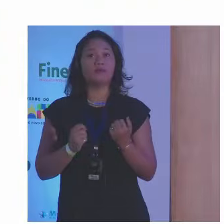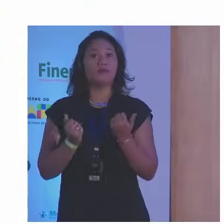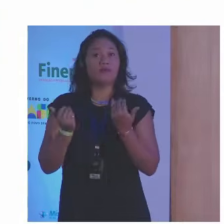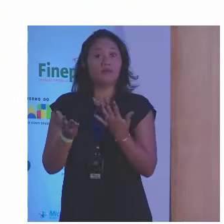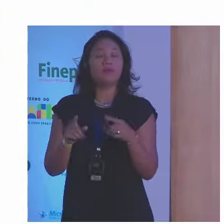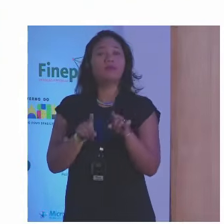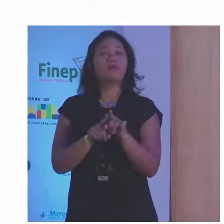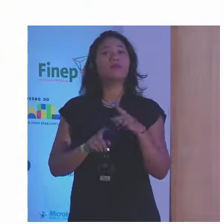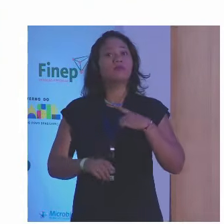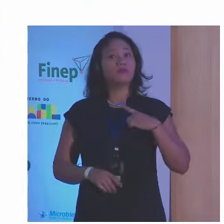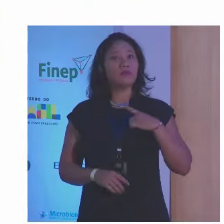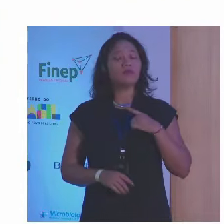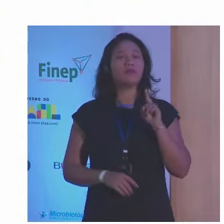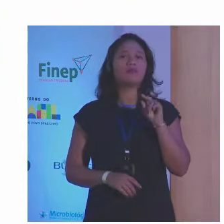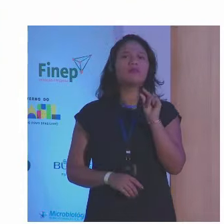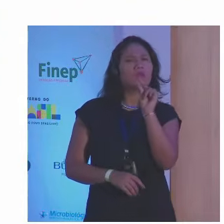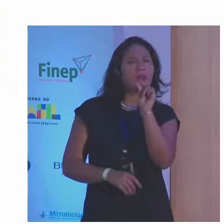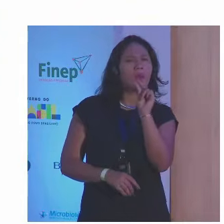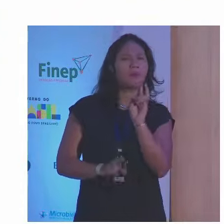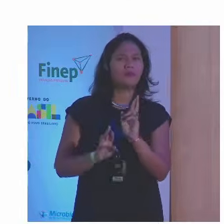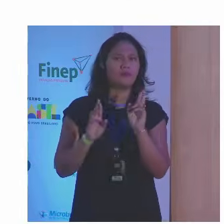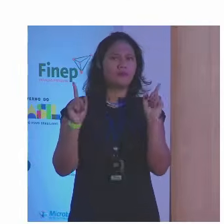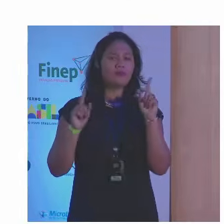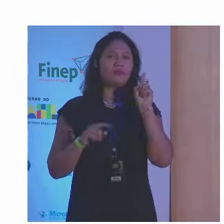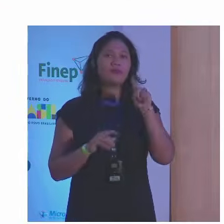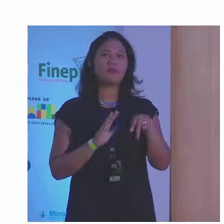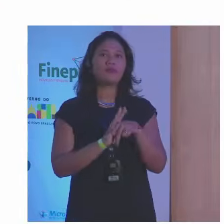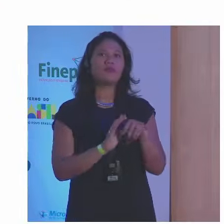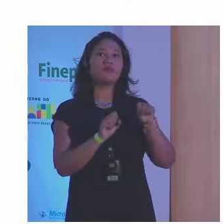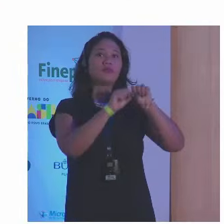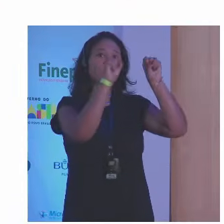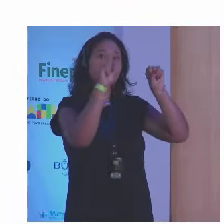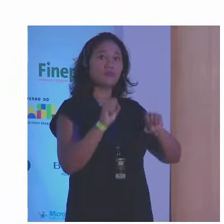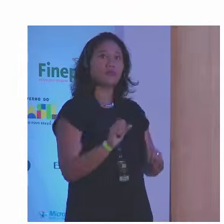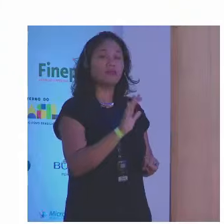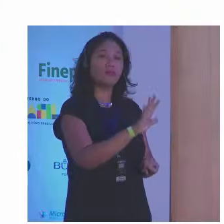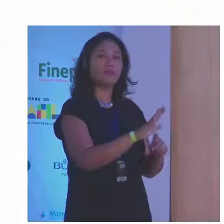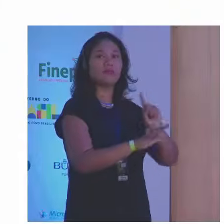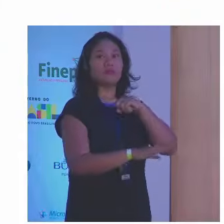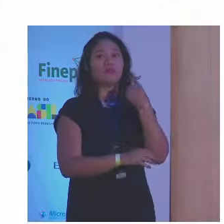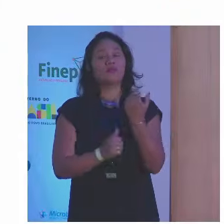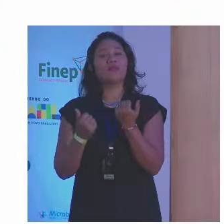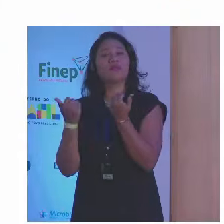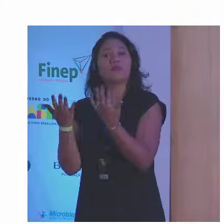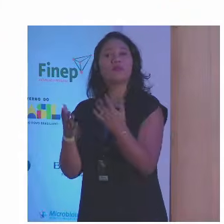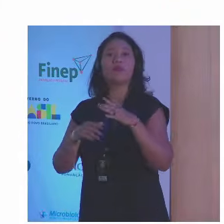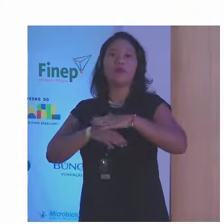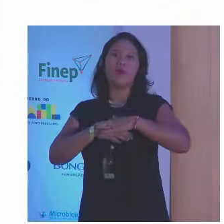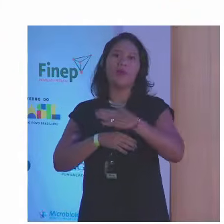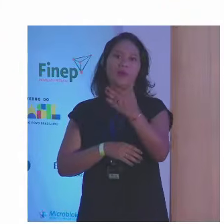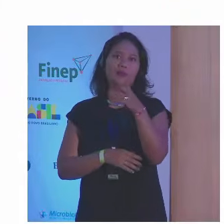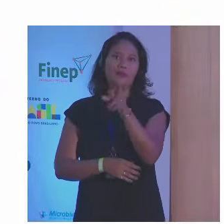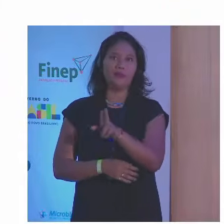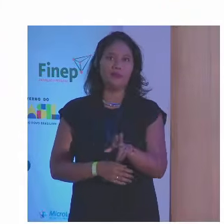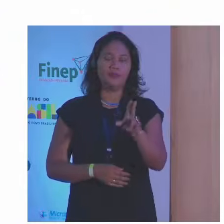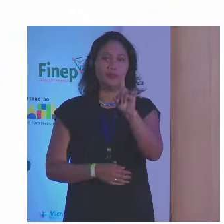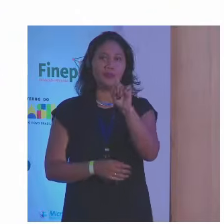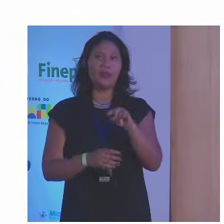difference, because this is you deciding what you want to see and not us pushing to you our